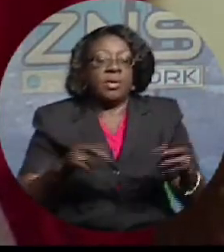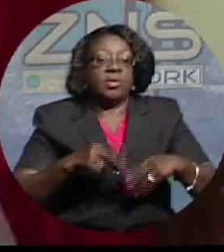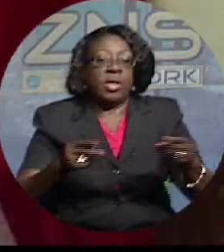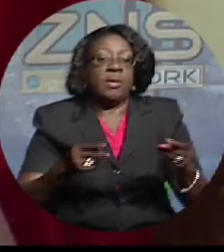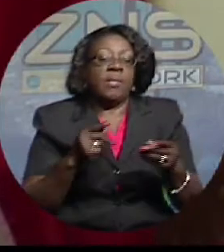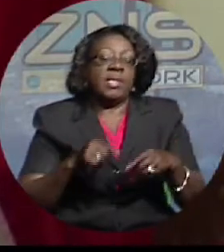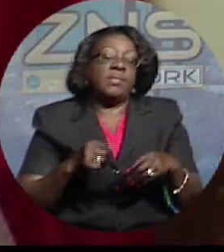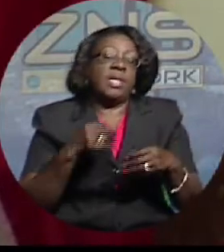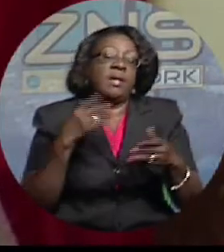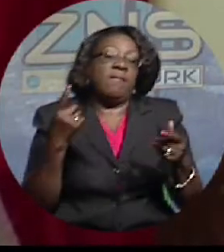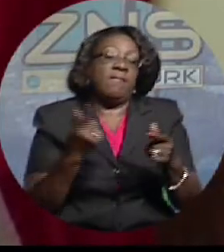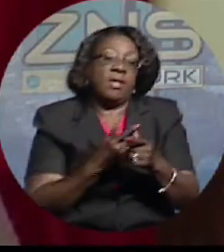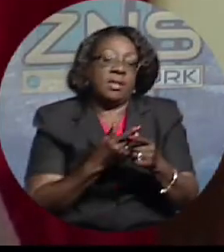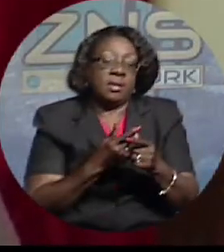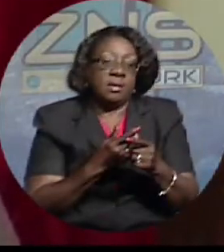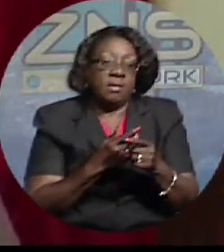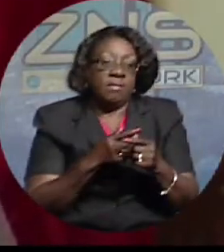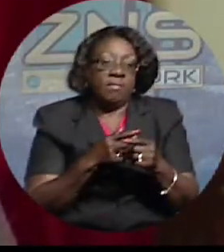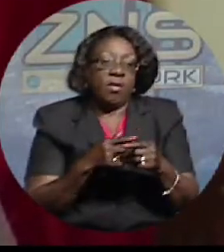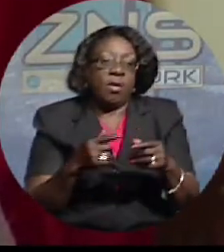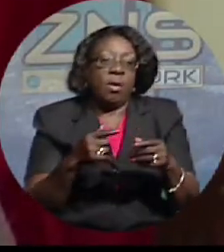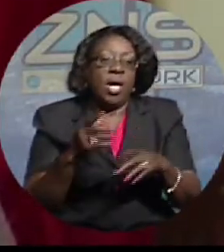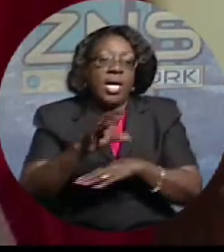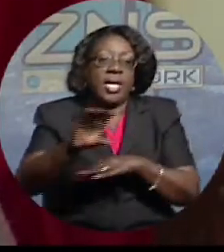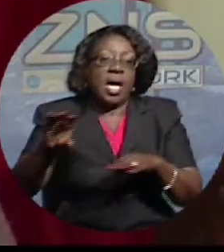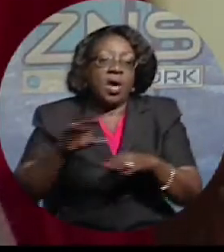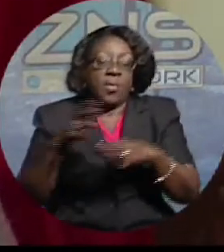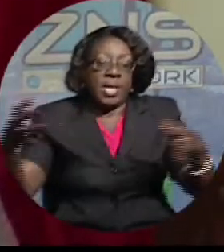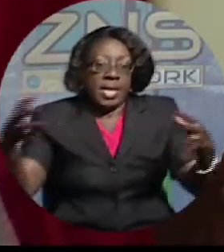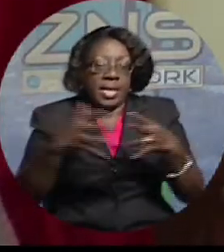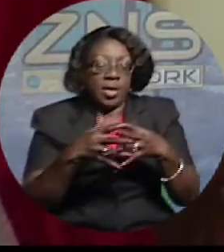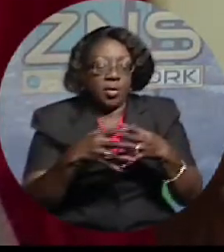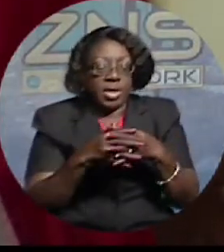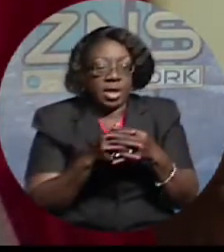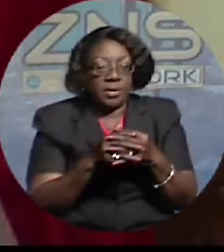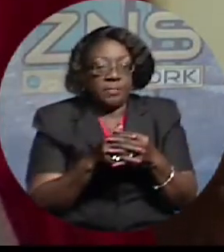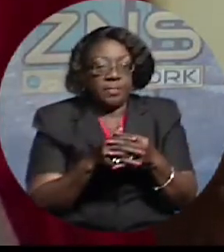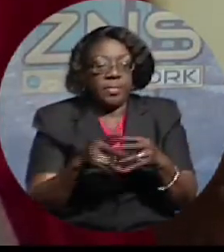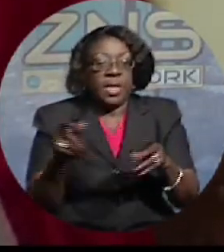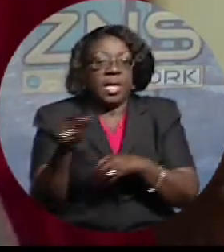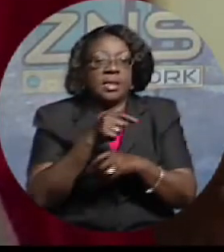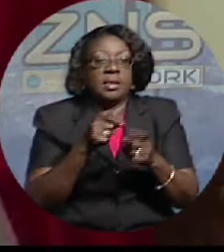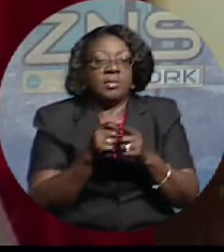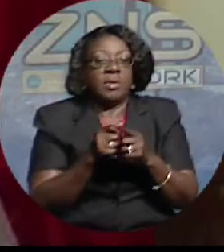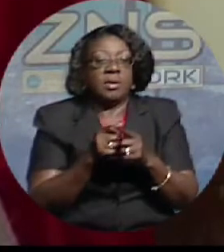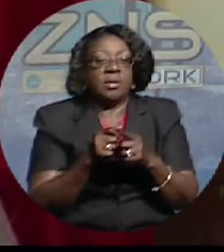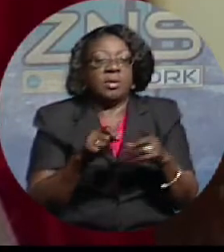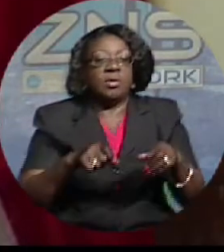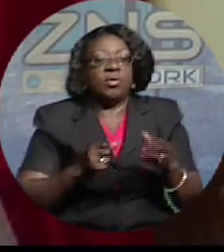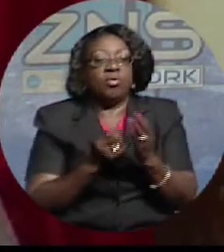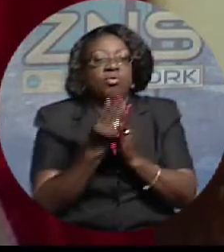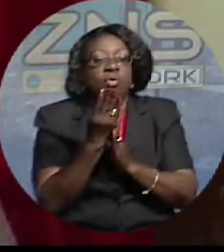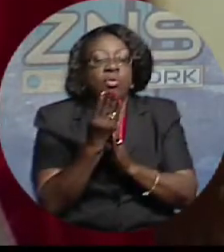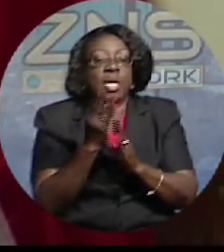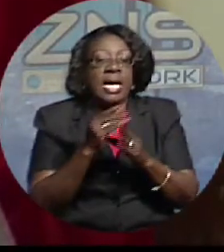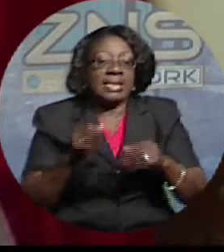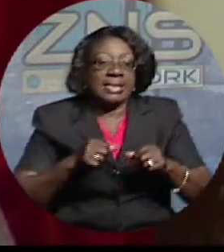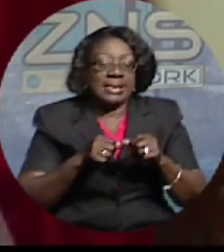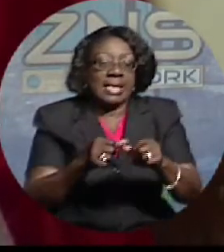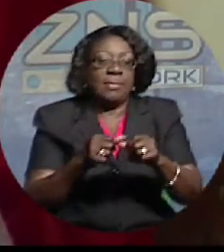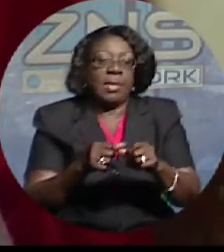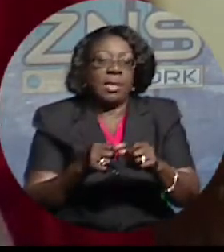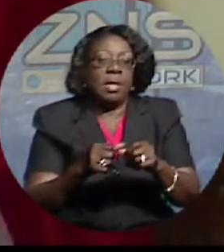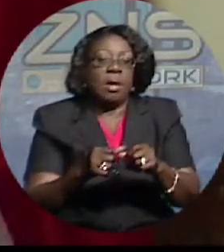the new frontier for regional integration and has to be a significant factor as we forge a path towards growth and sustainable